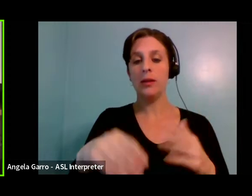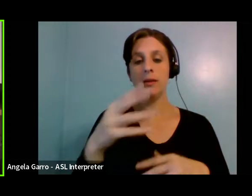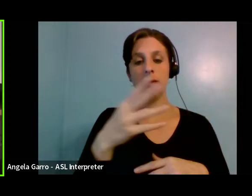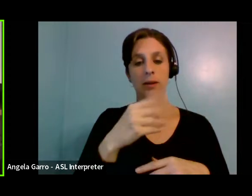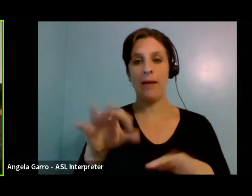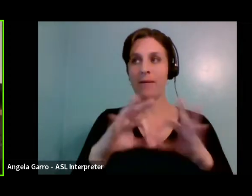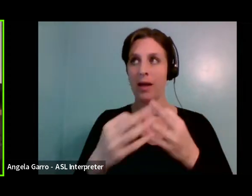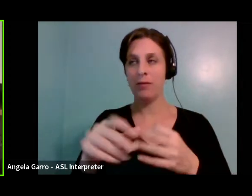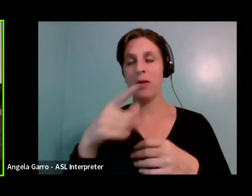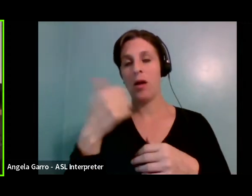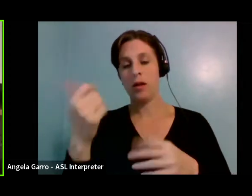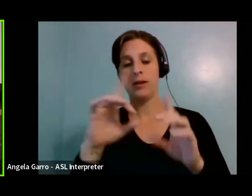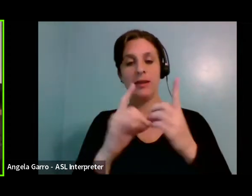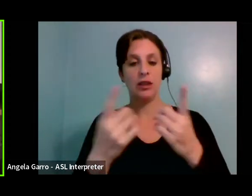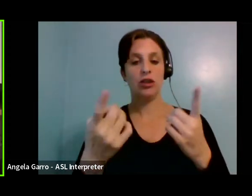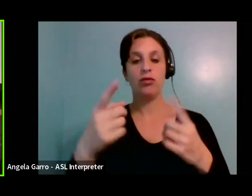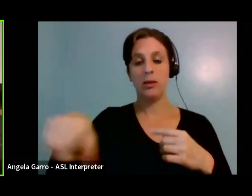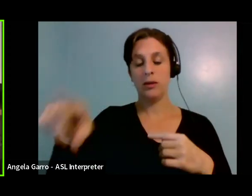join. And it's led by